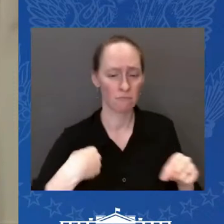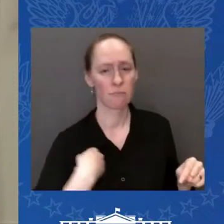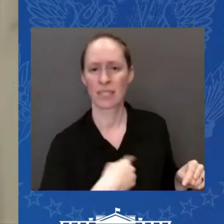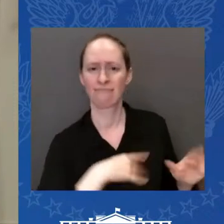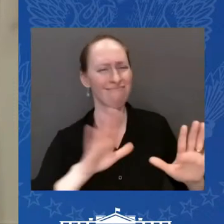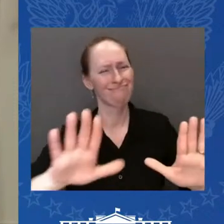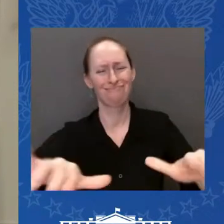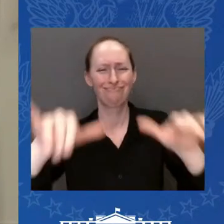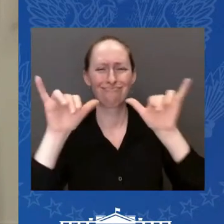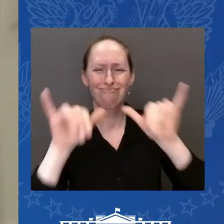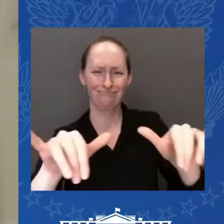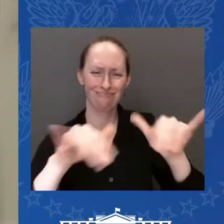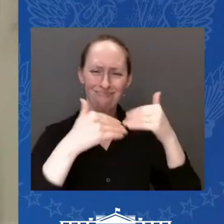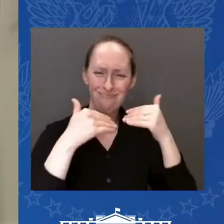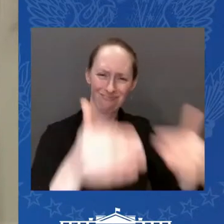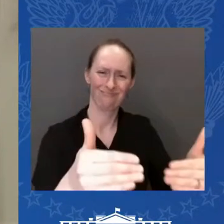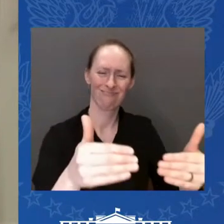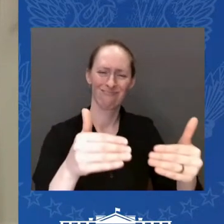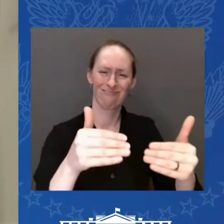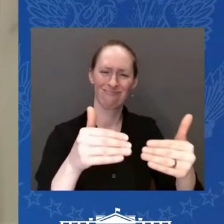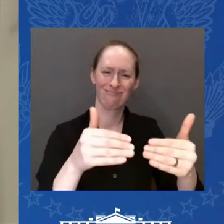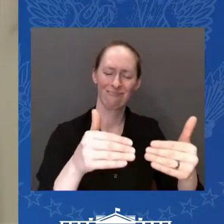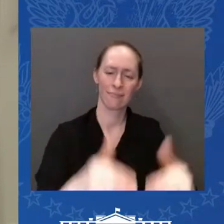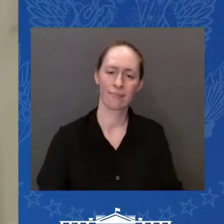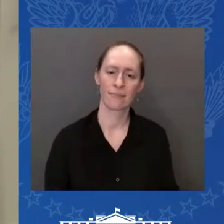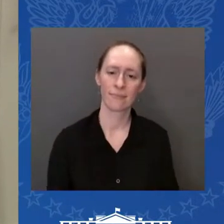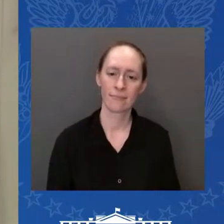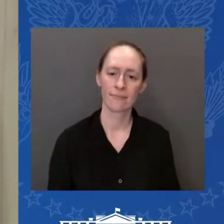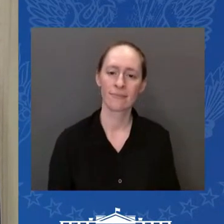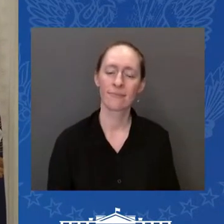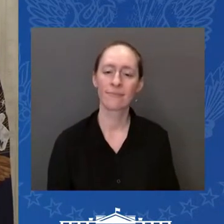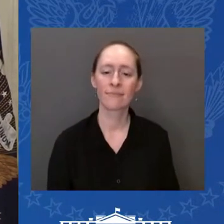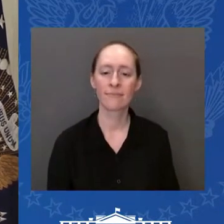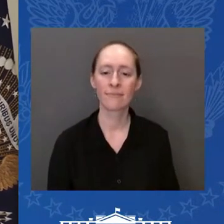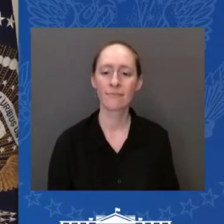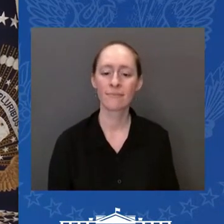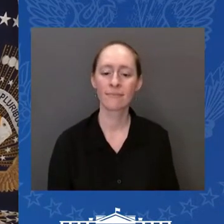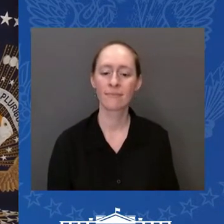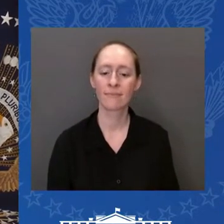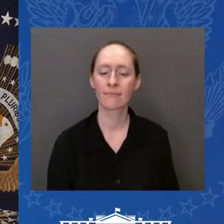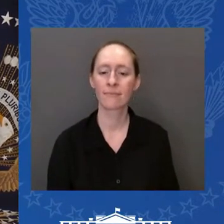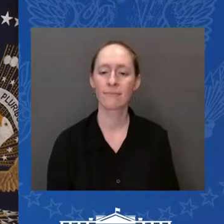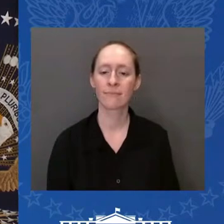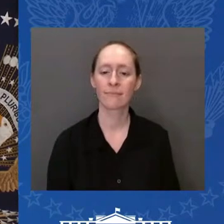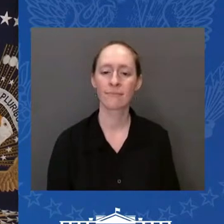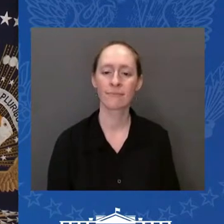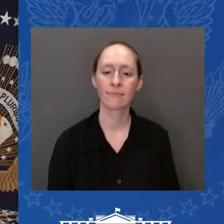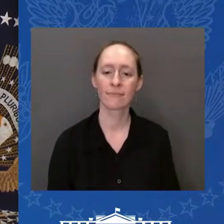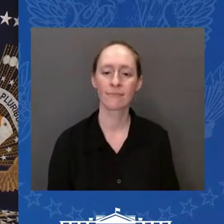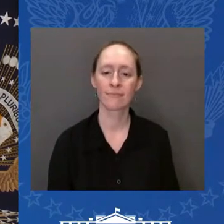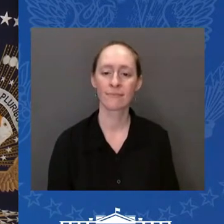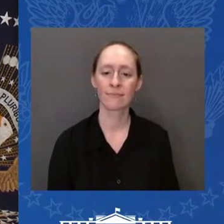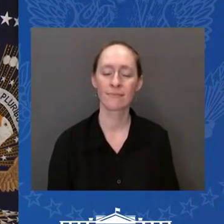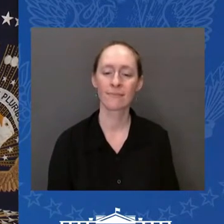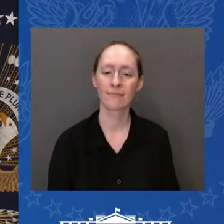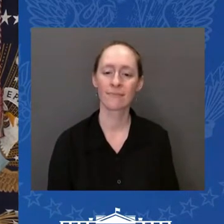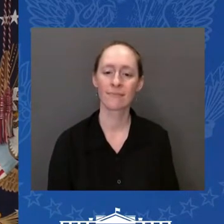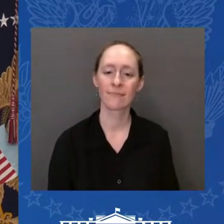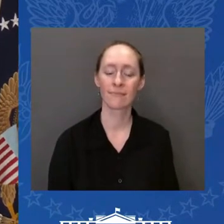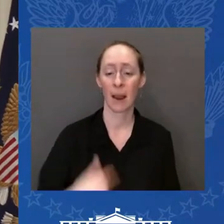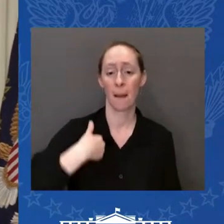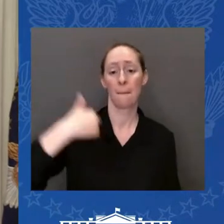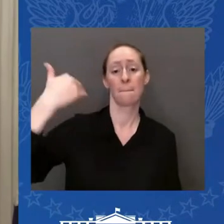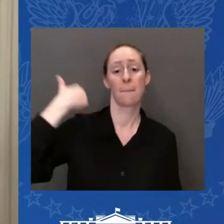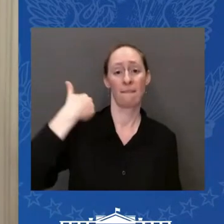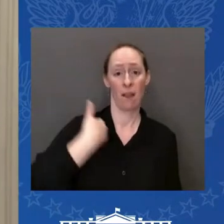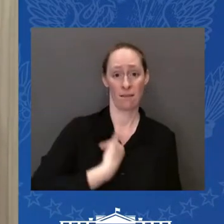had to go to your legislatures for permission to get the money. I've been the bad guy when I was a senator and as vice president, a pain in the neck. Why do you